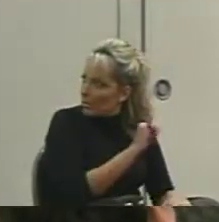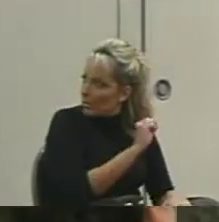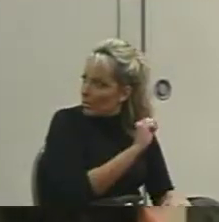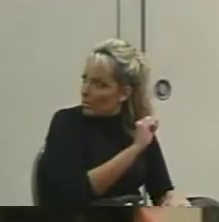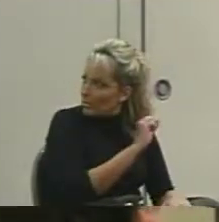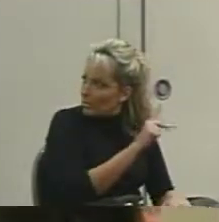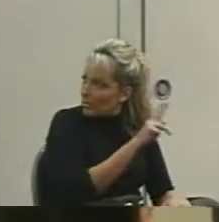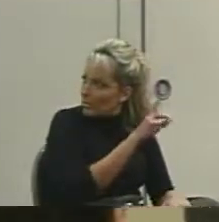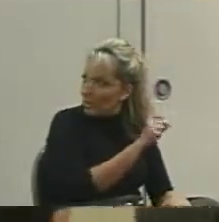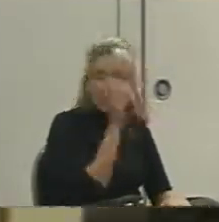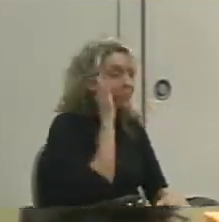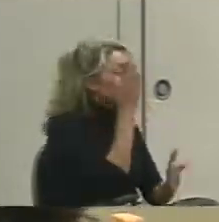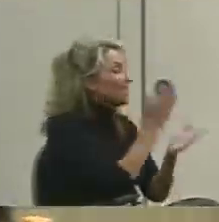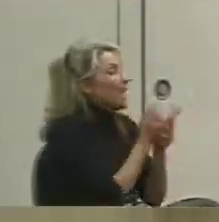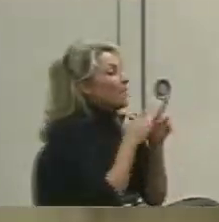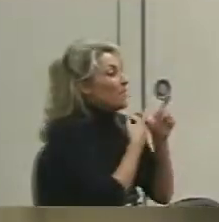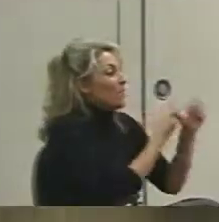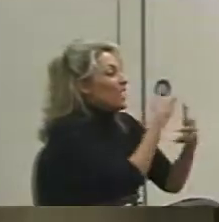forever.